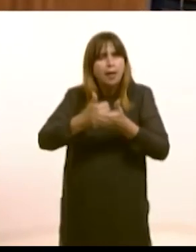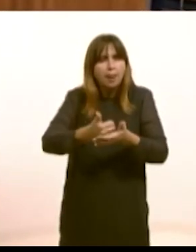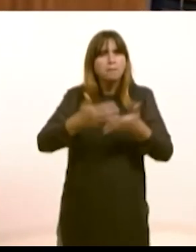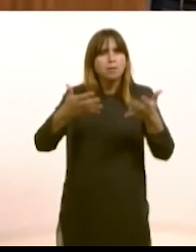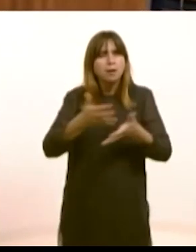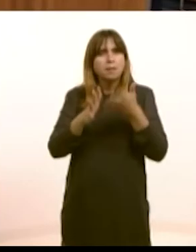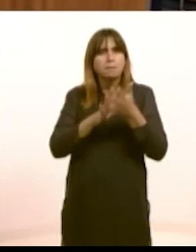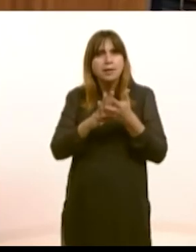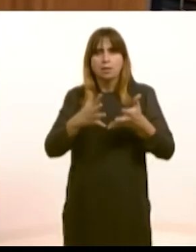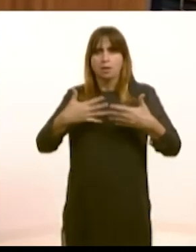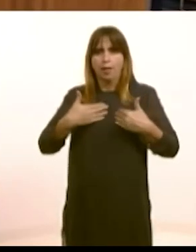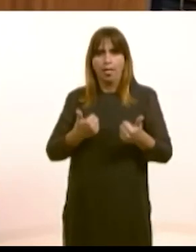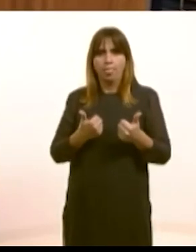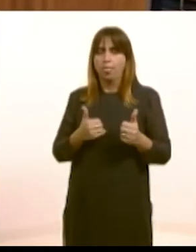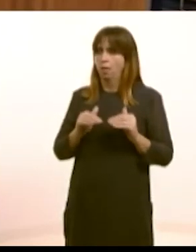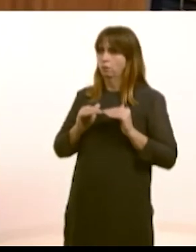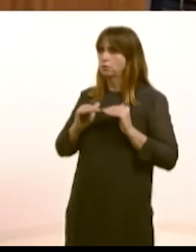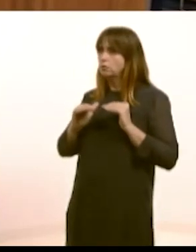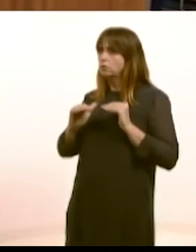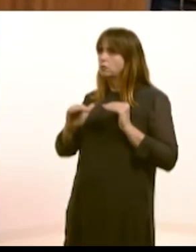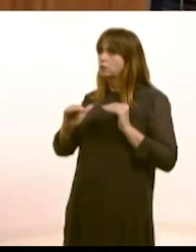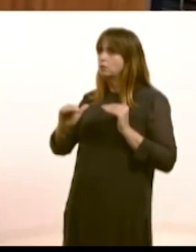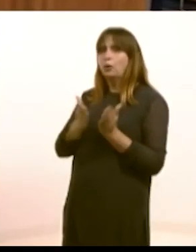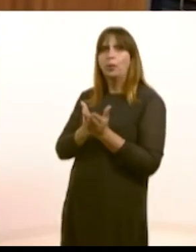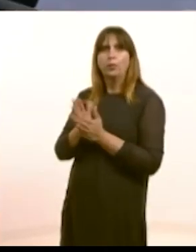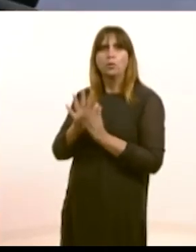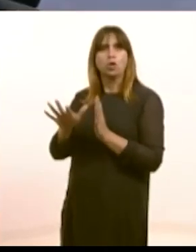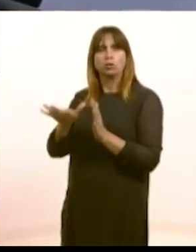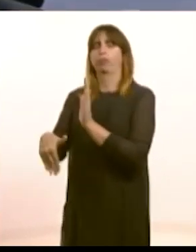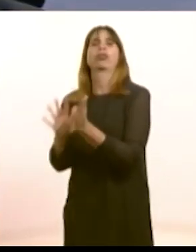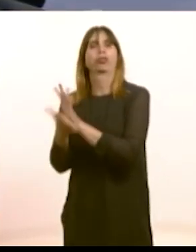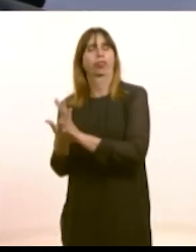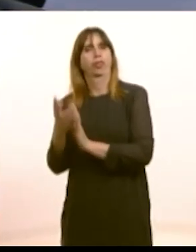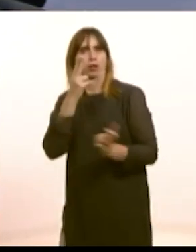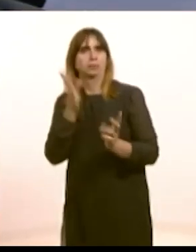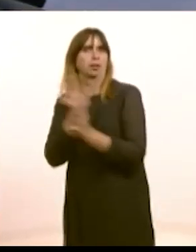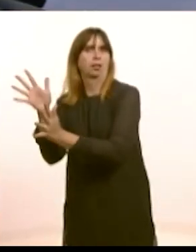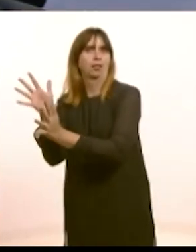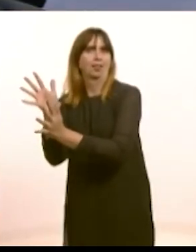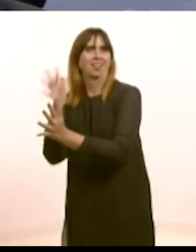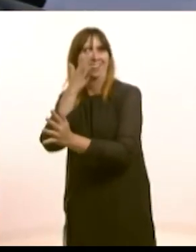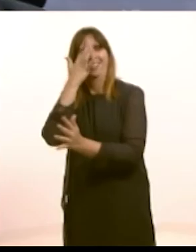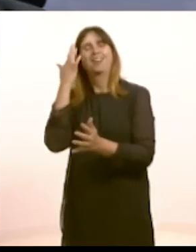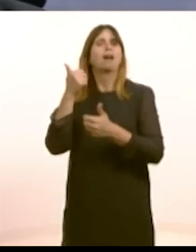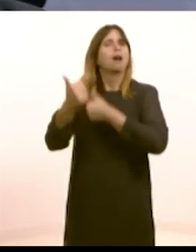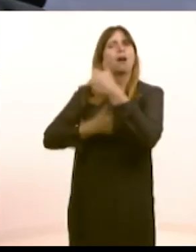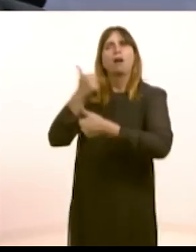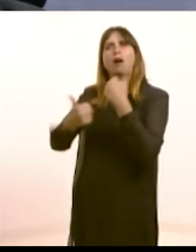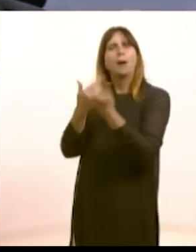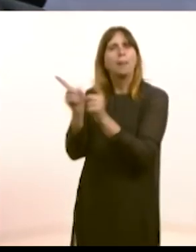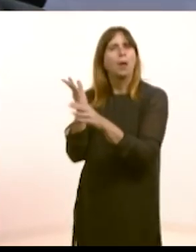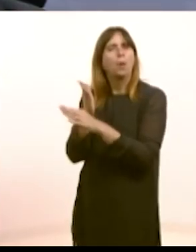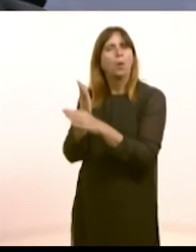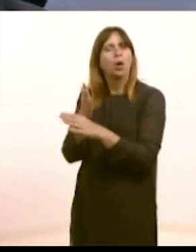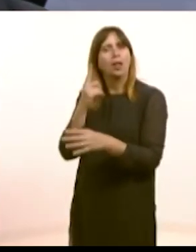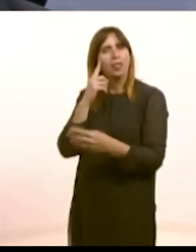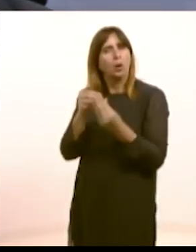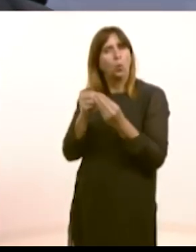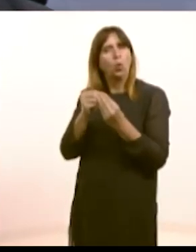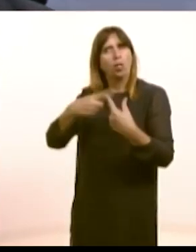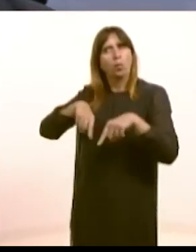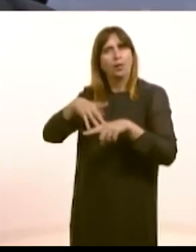Talbot? And secondly, would you come to Pembrokeshire to first of all see them in action and also to understand a little bit more about the